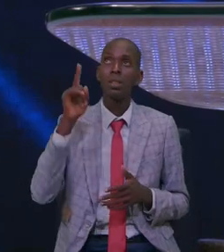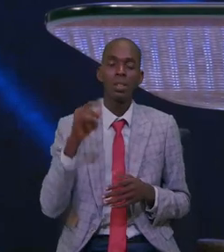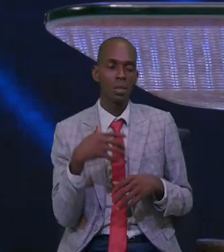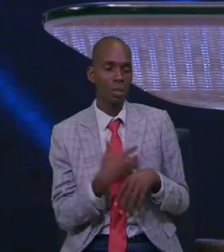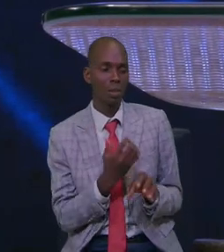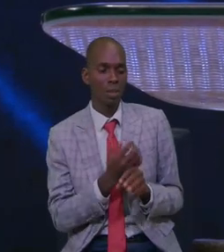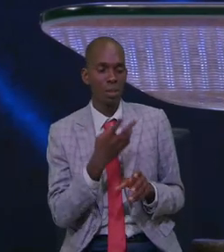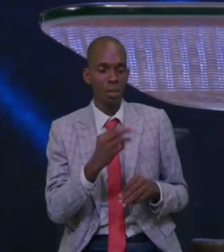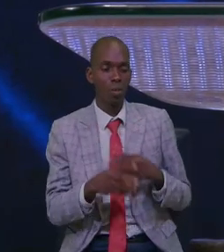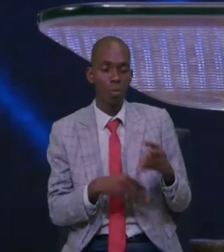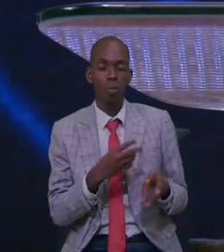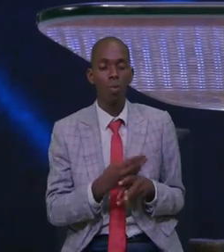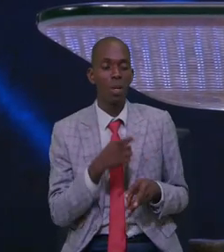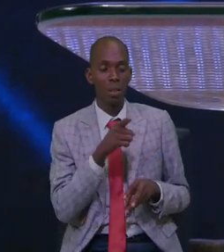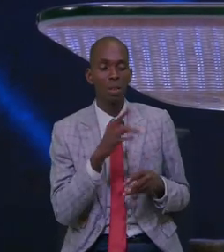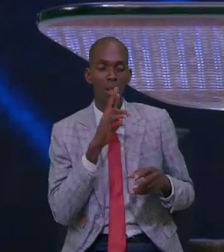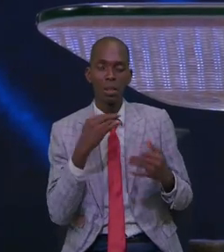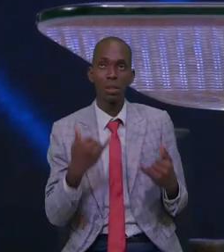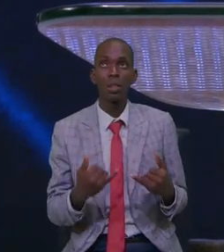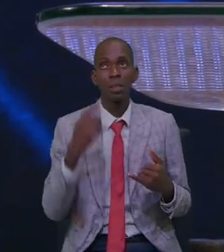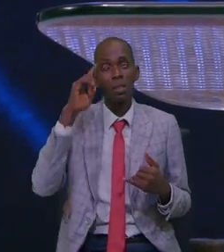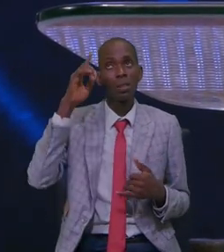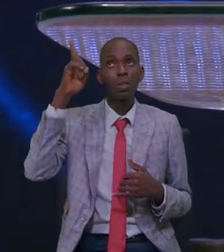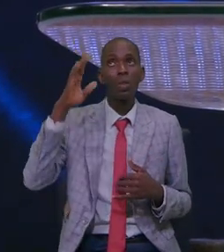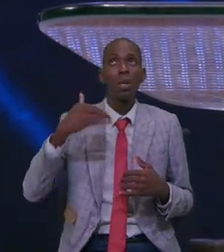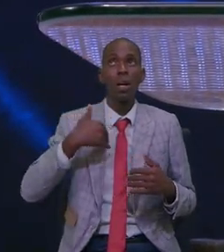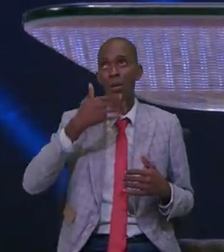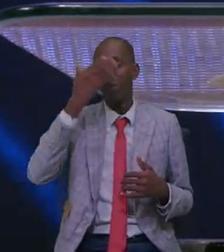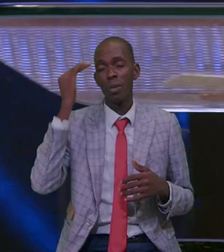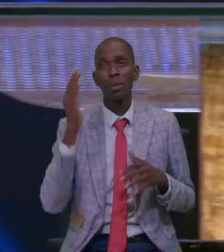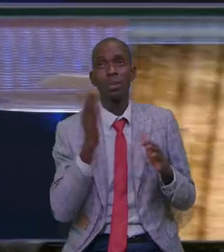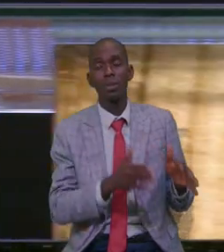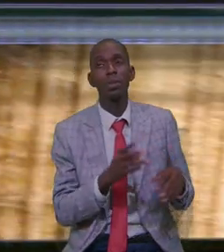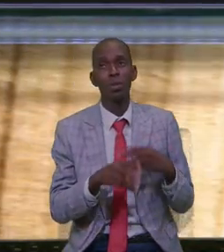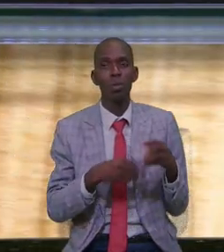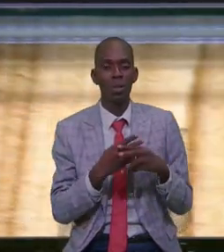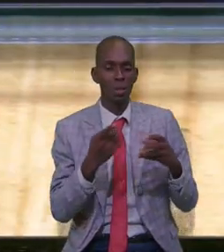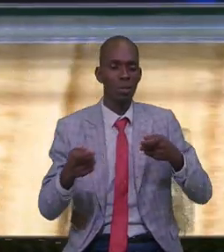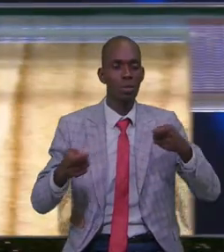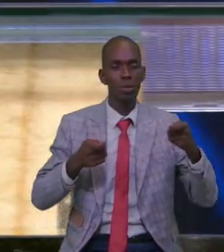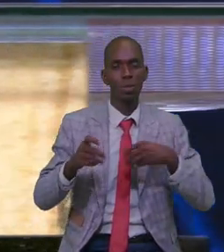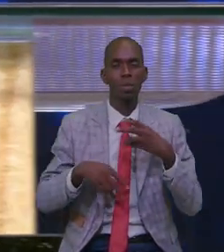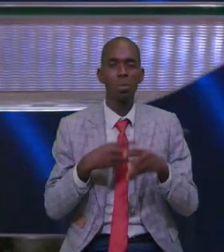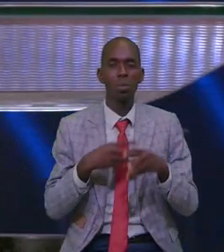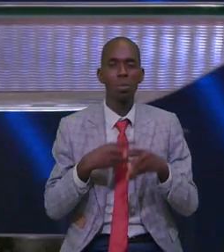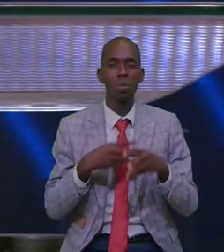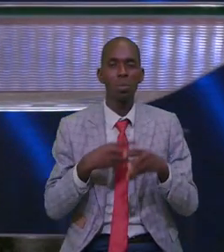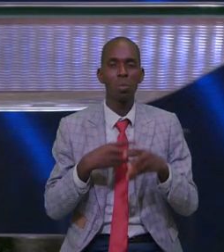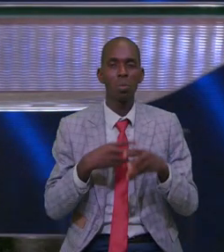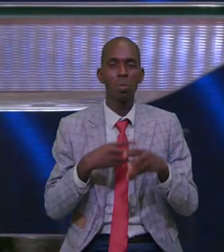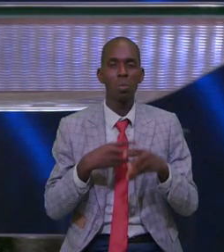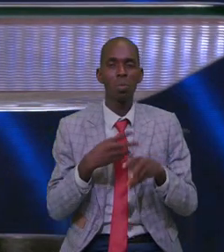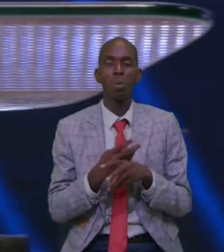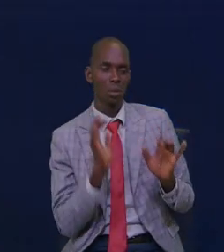now reigning on the earth. But God shall laugh at them. It will vex them in his